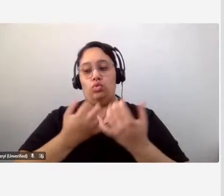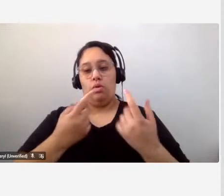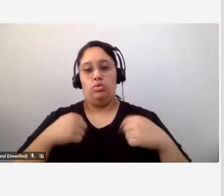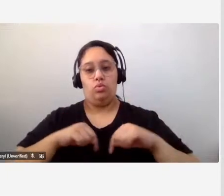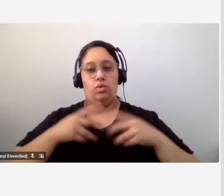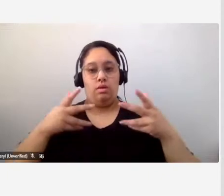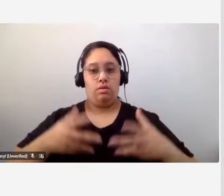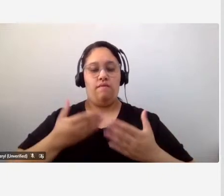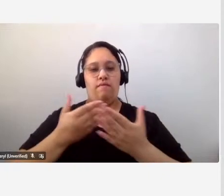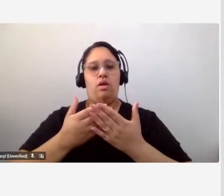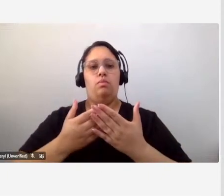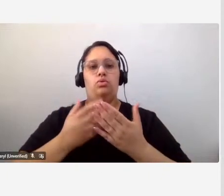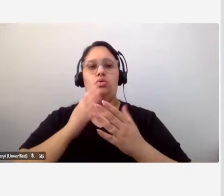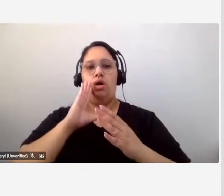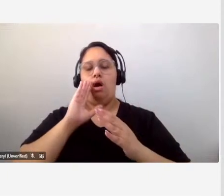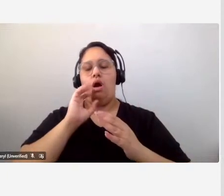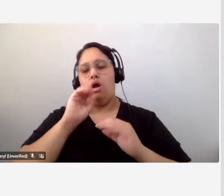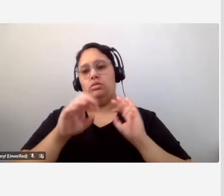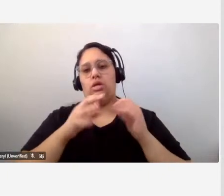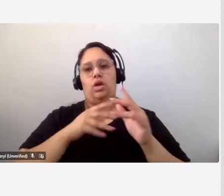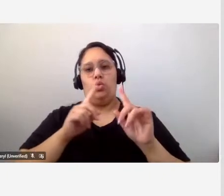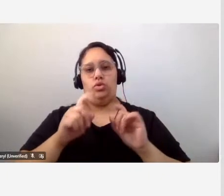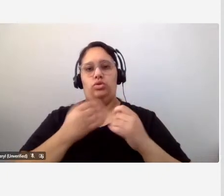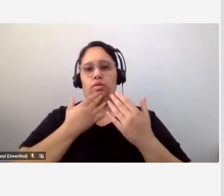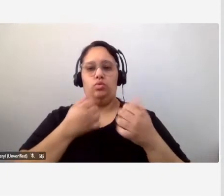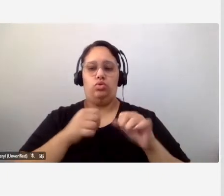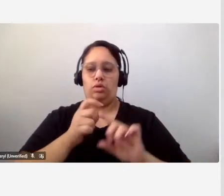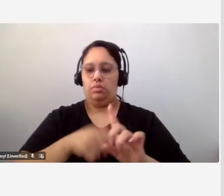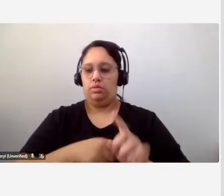We're available to ask any questions. Thank you, Chairperson.